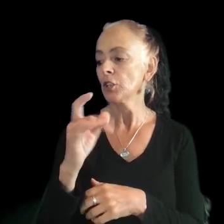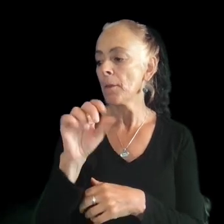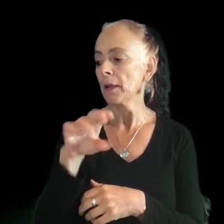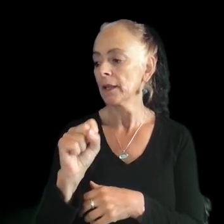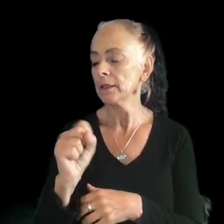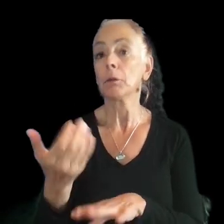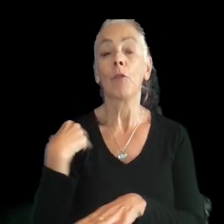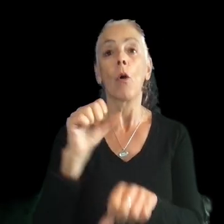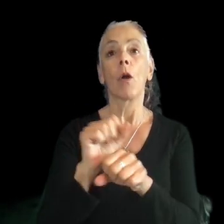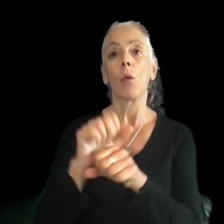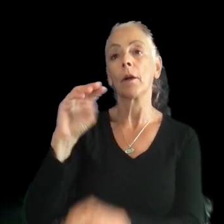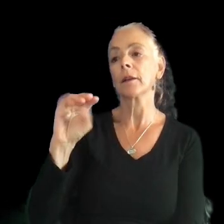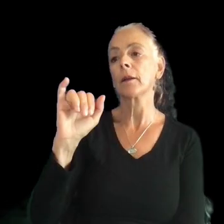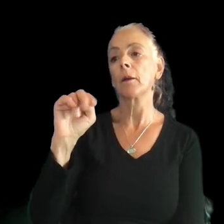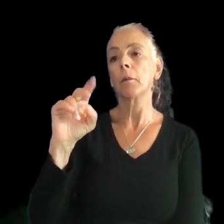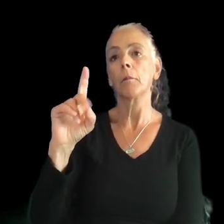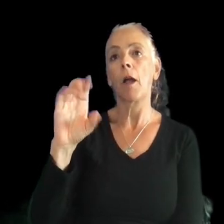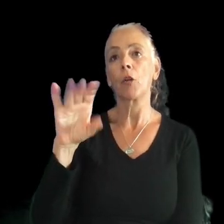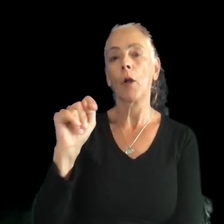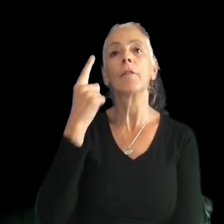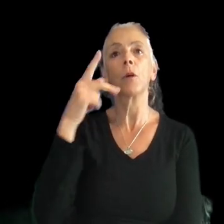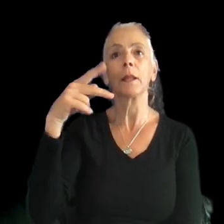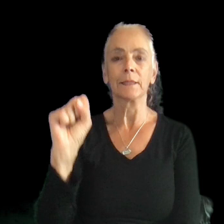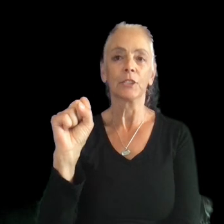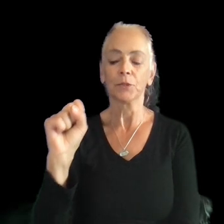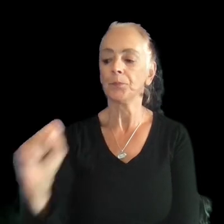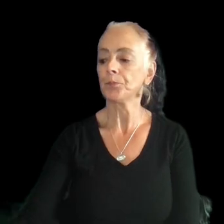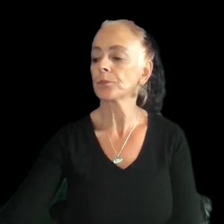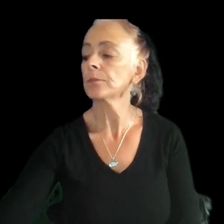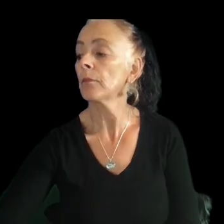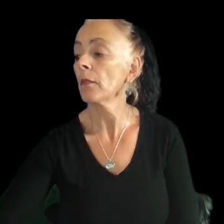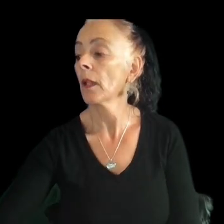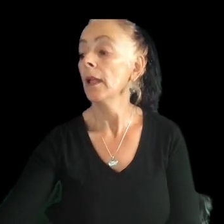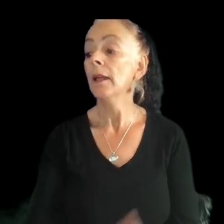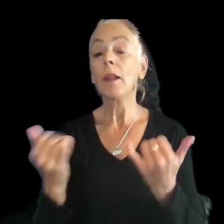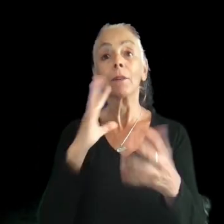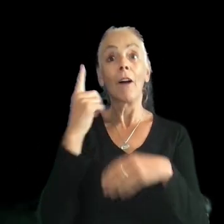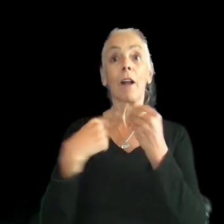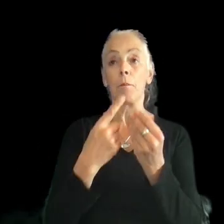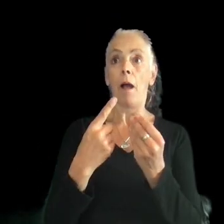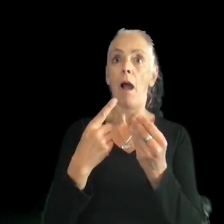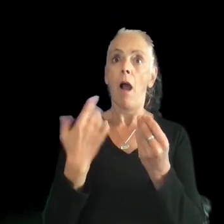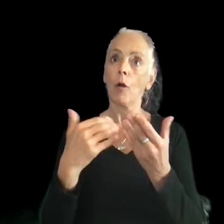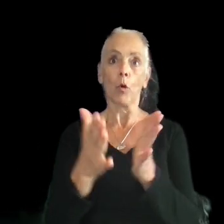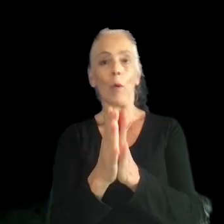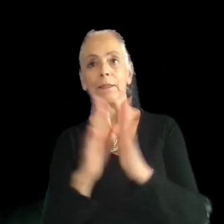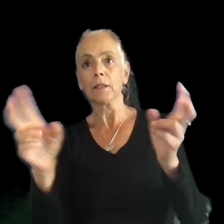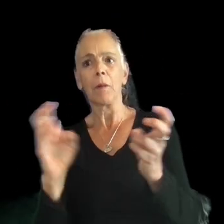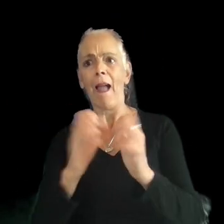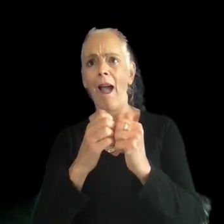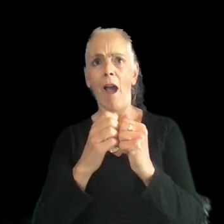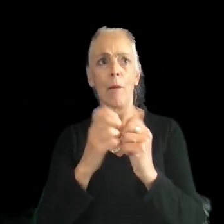platform hello so we're here to talk about requested topic which is how to get into game